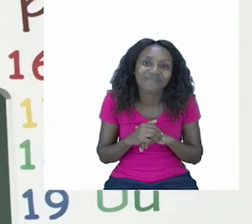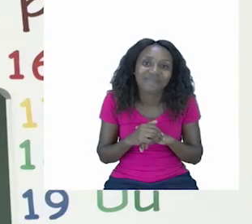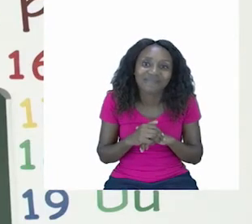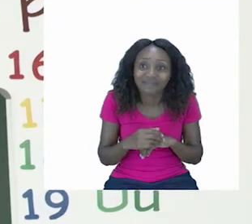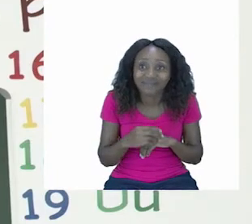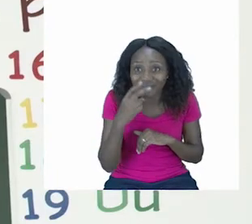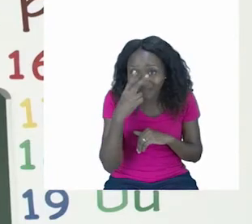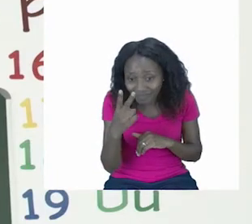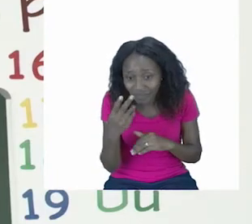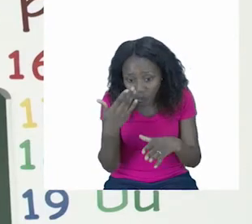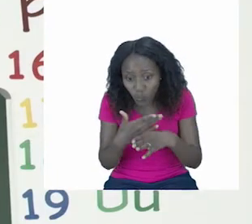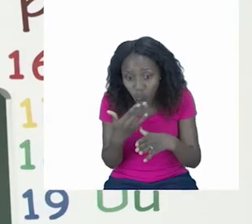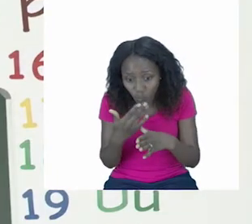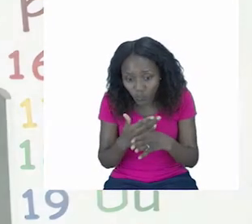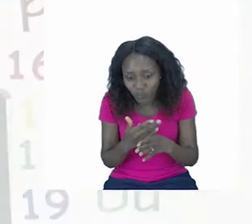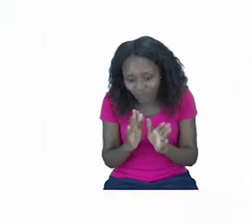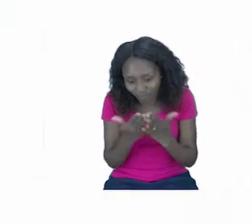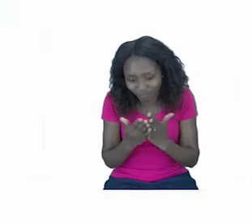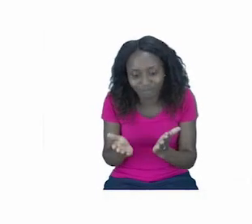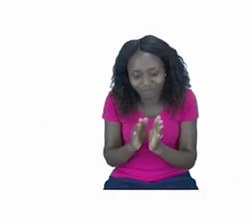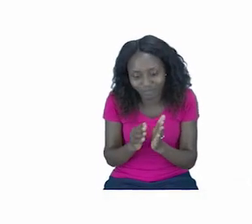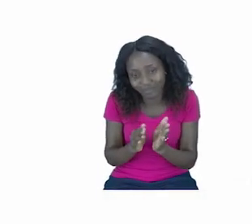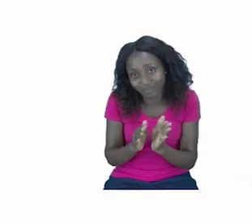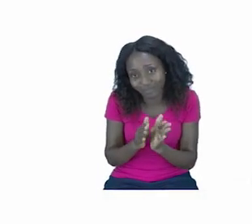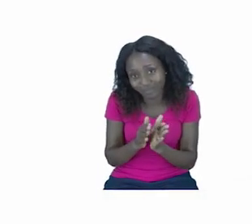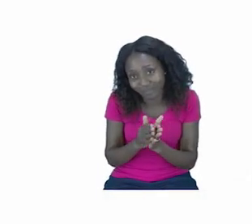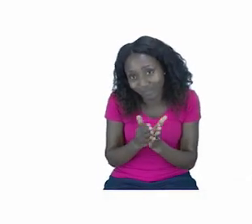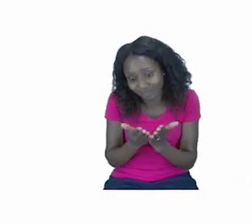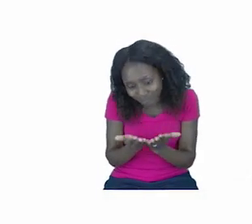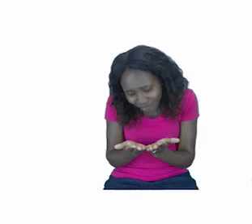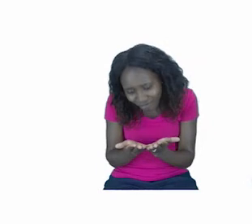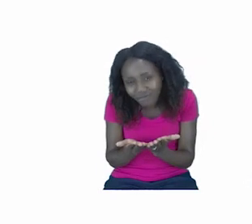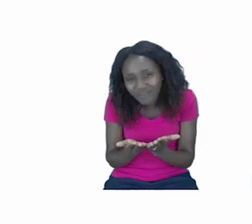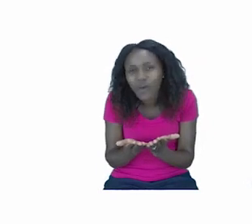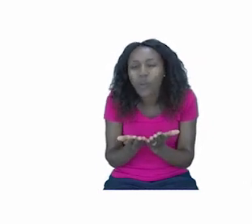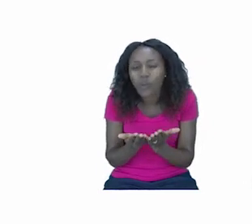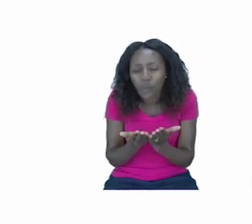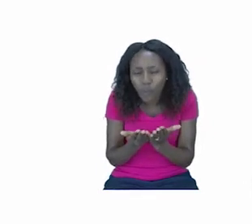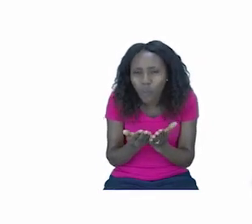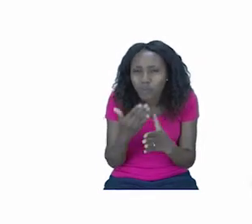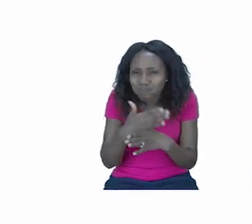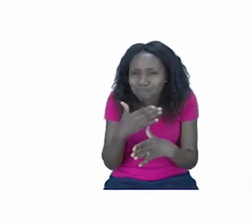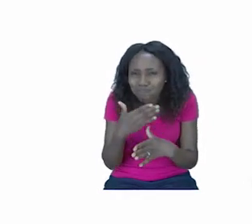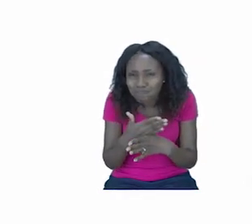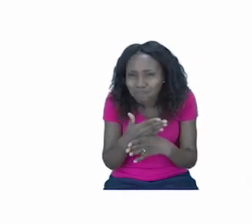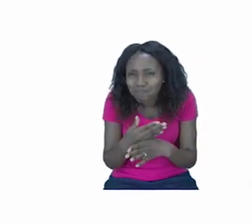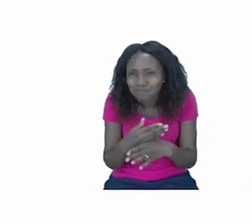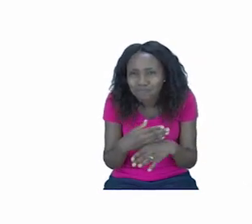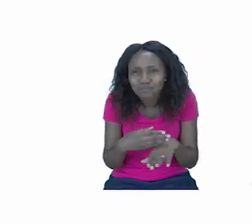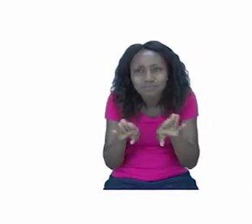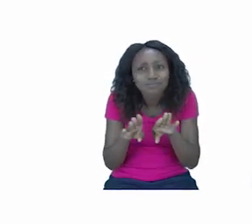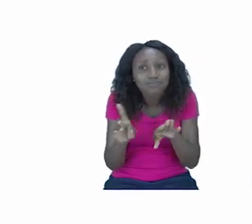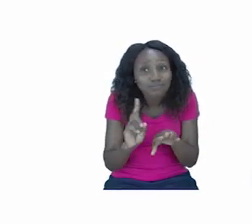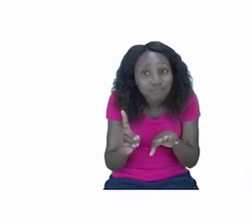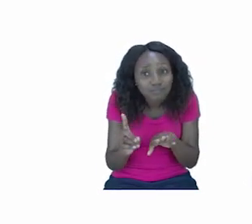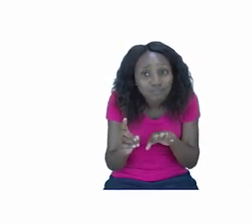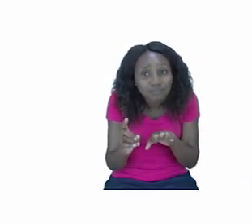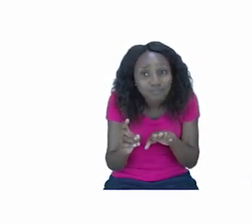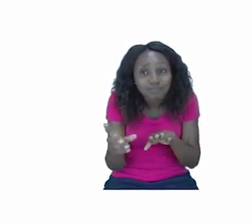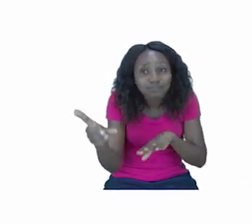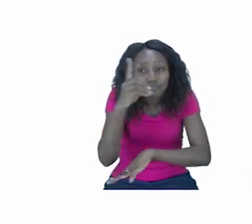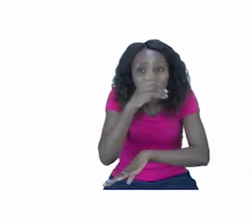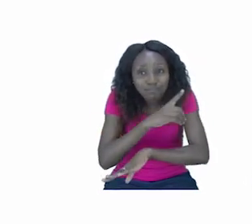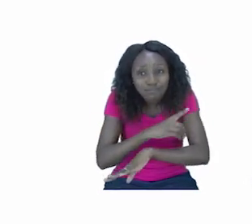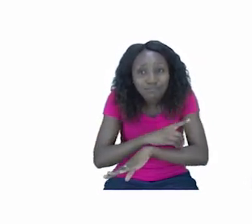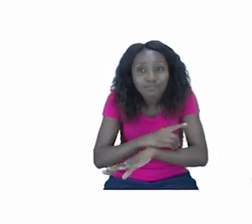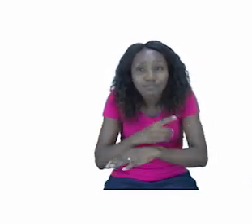our exercise. For our exercise, you are going to be writing the order of the